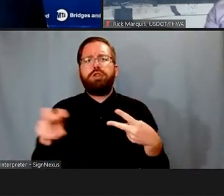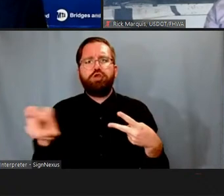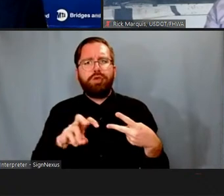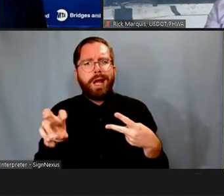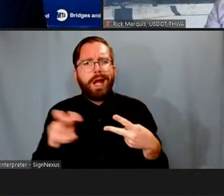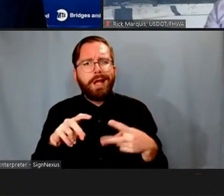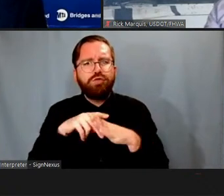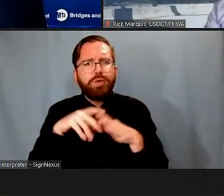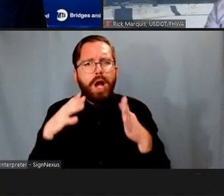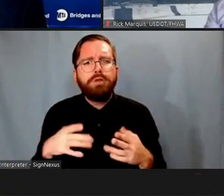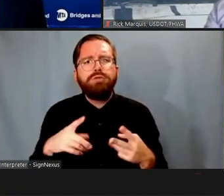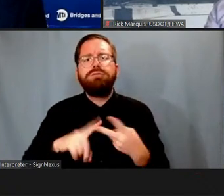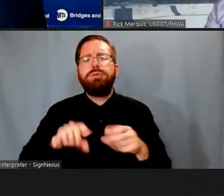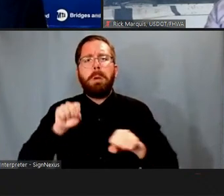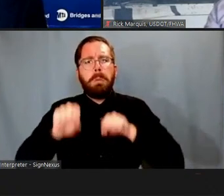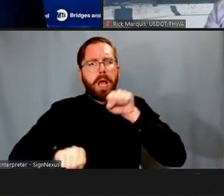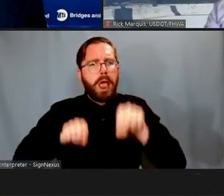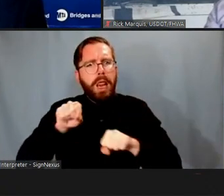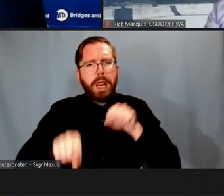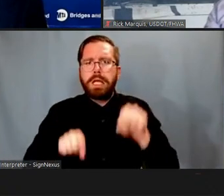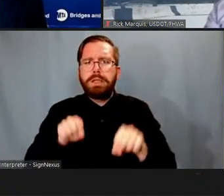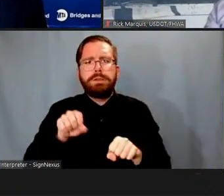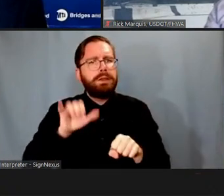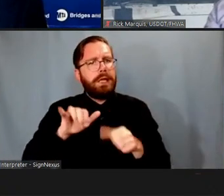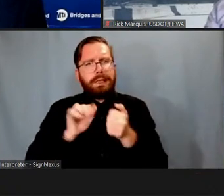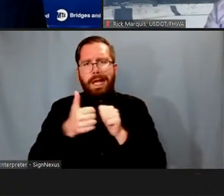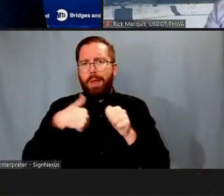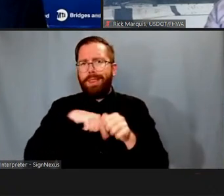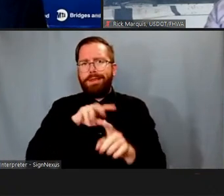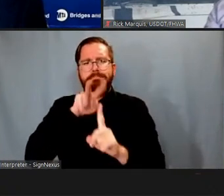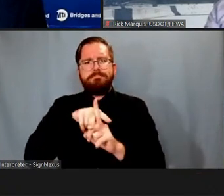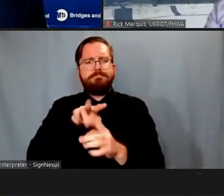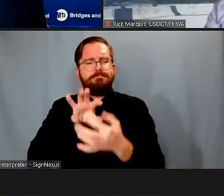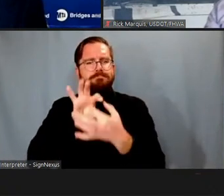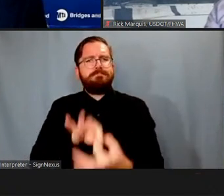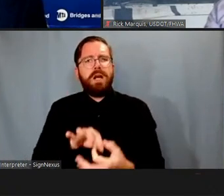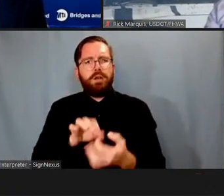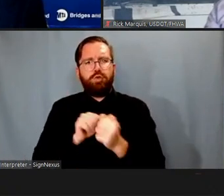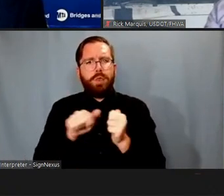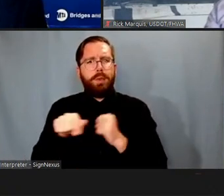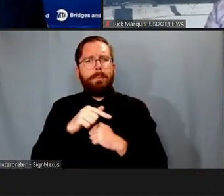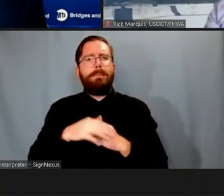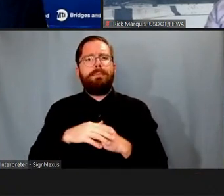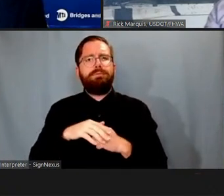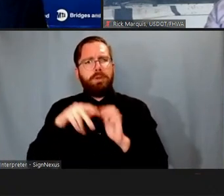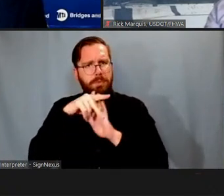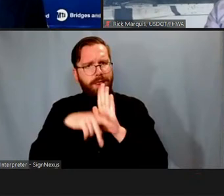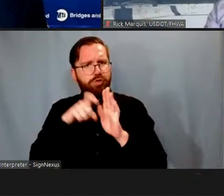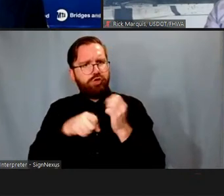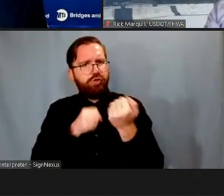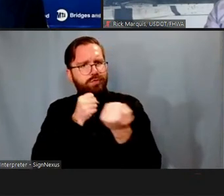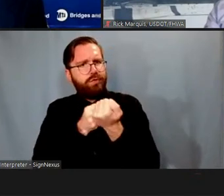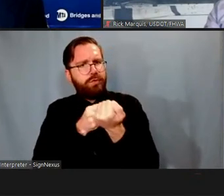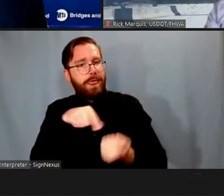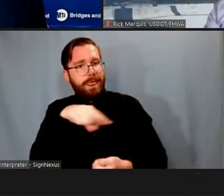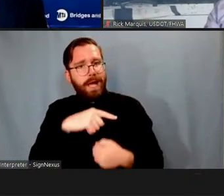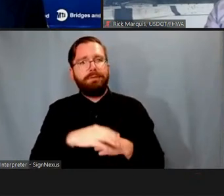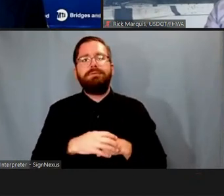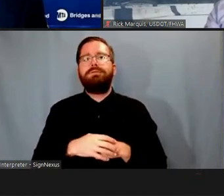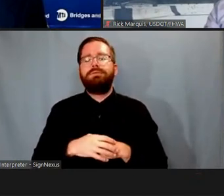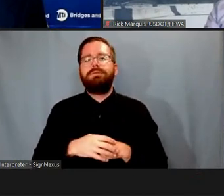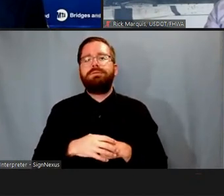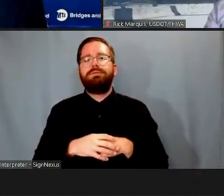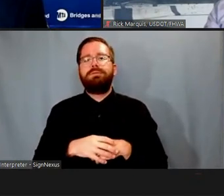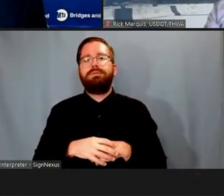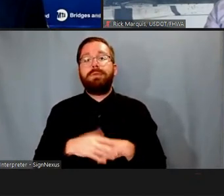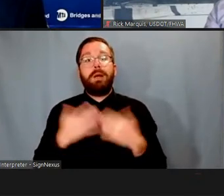majority of this city gets around and the policy should favor those people um if i had my way i'd go even further than this policy